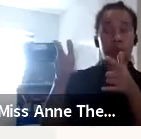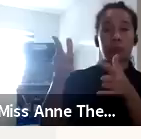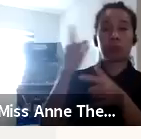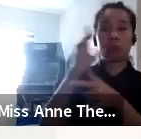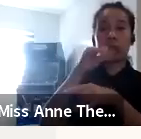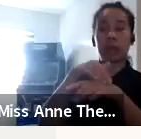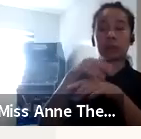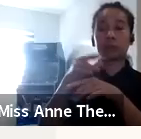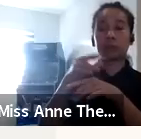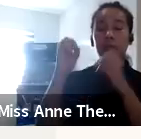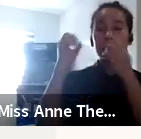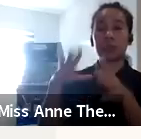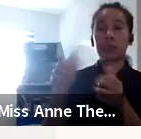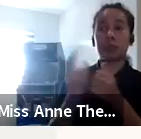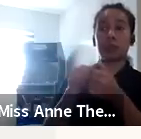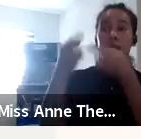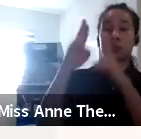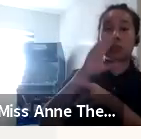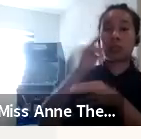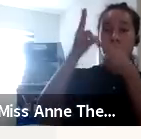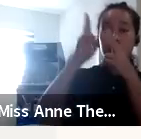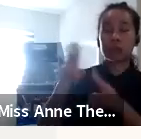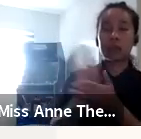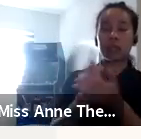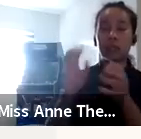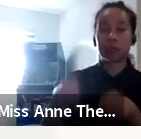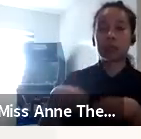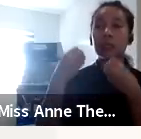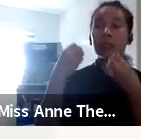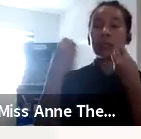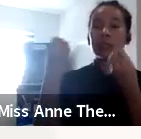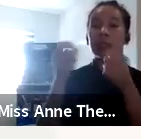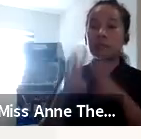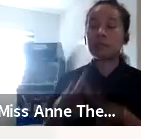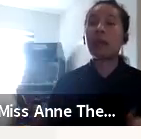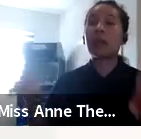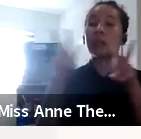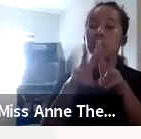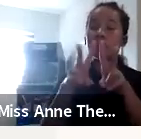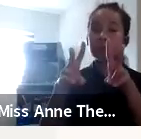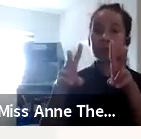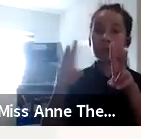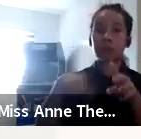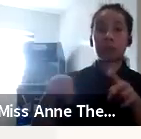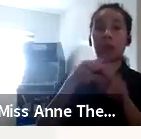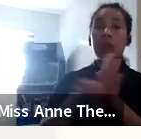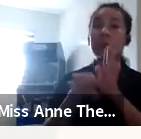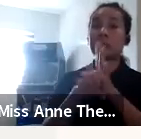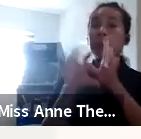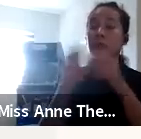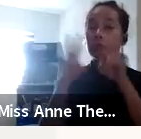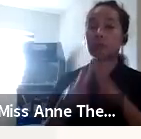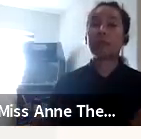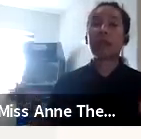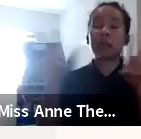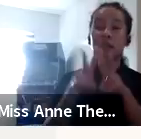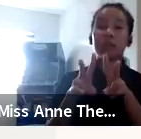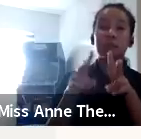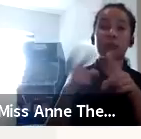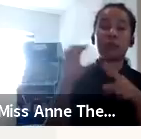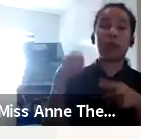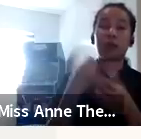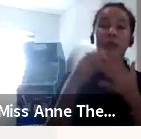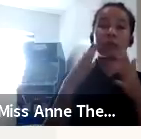that we provide morals, that we provide values for our learners. So the phrase teacher ka pa